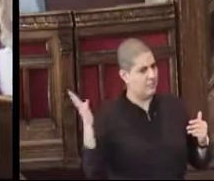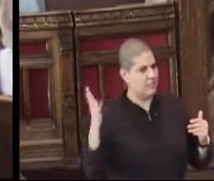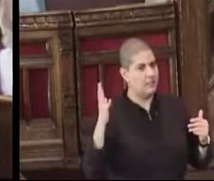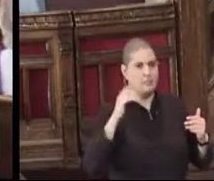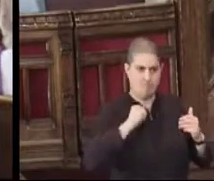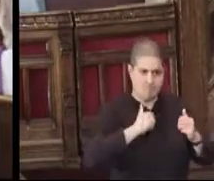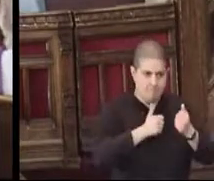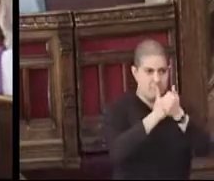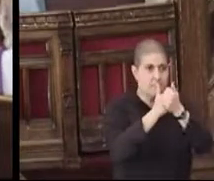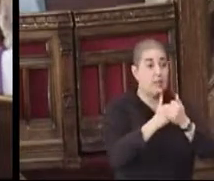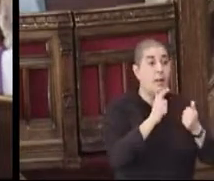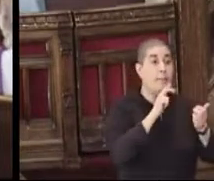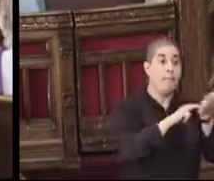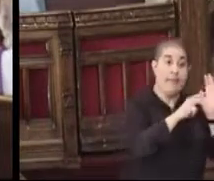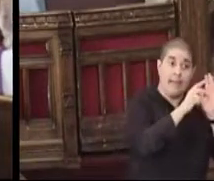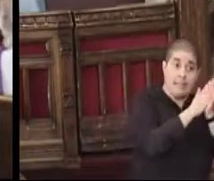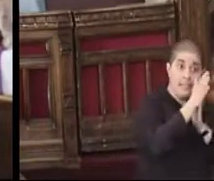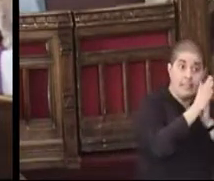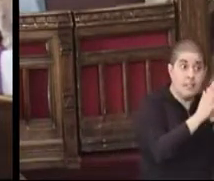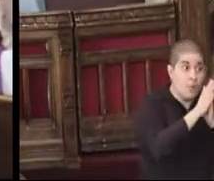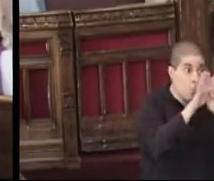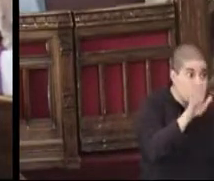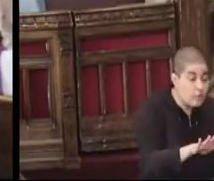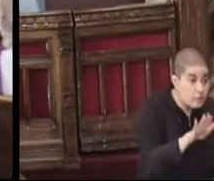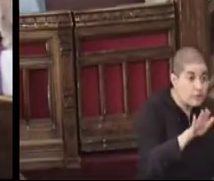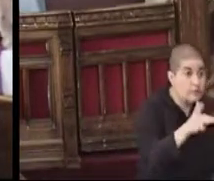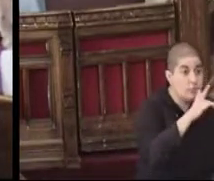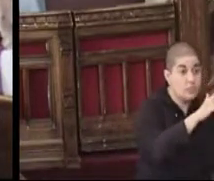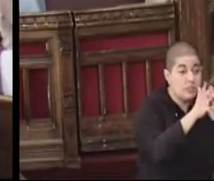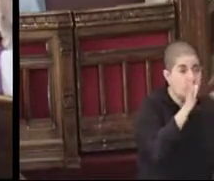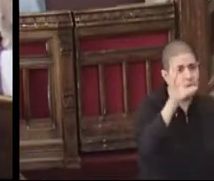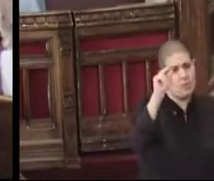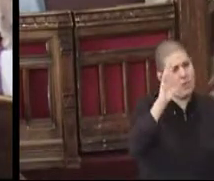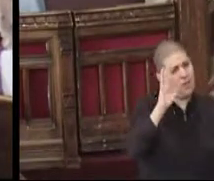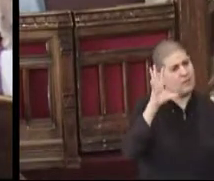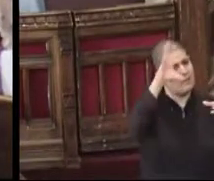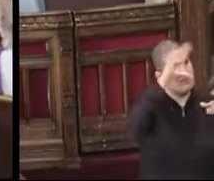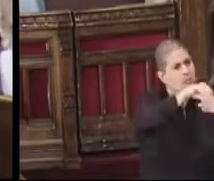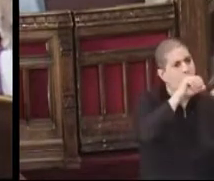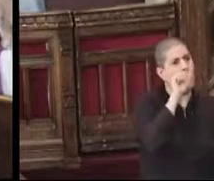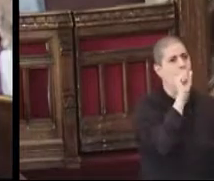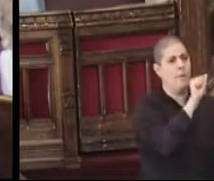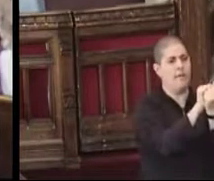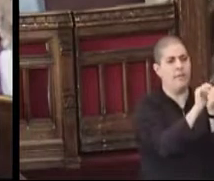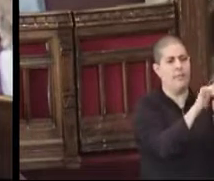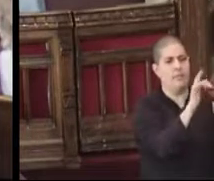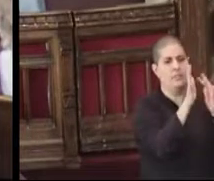worshiping Jesus. Their motivation was working with Jesus to change the world.